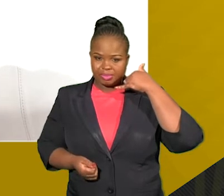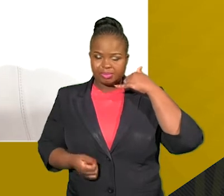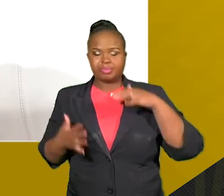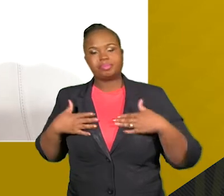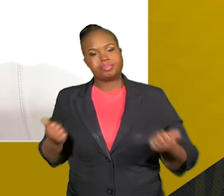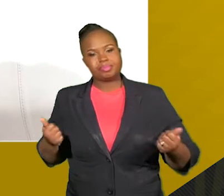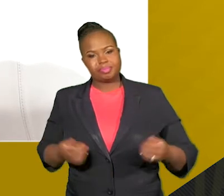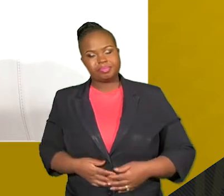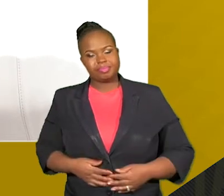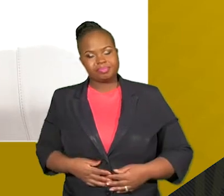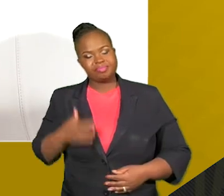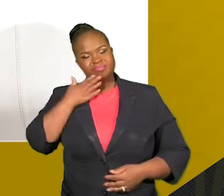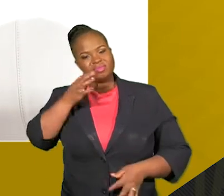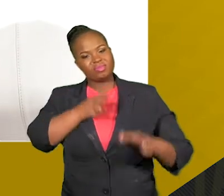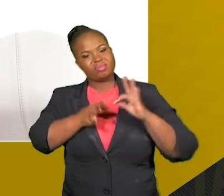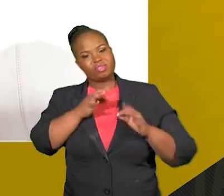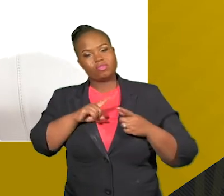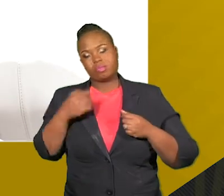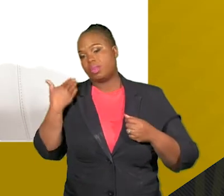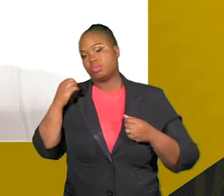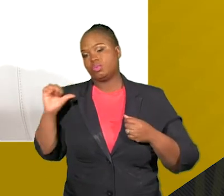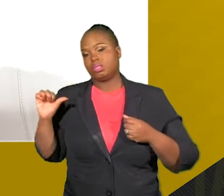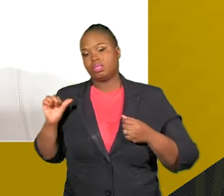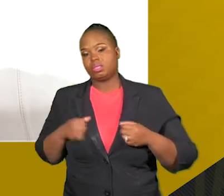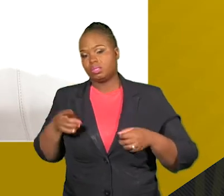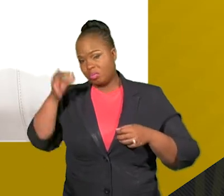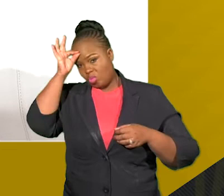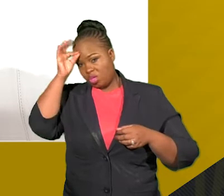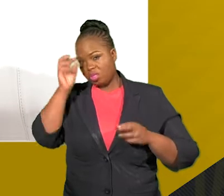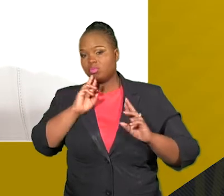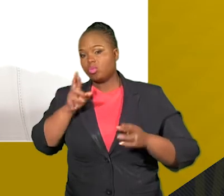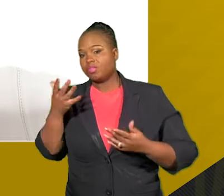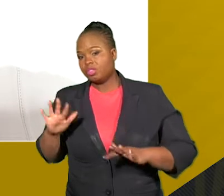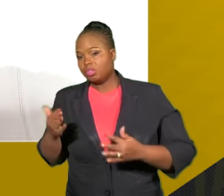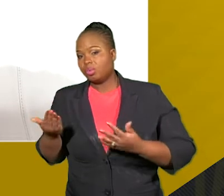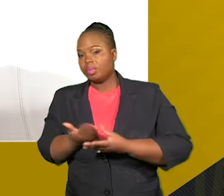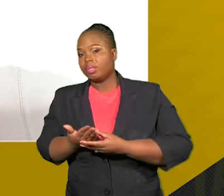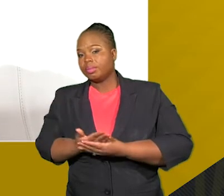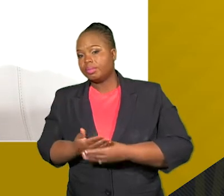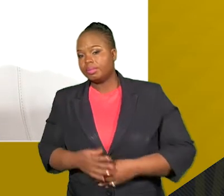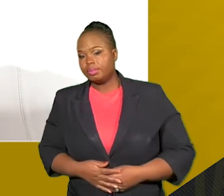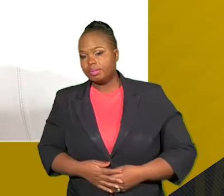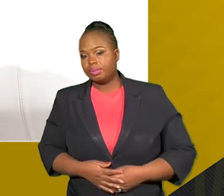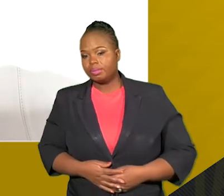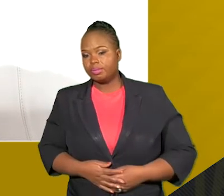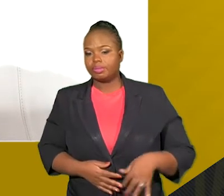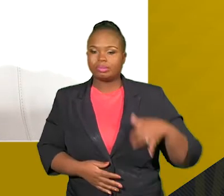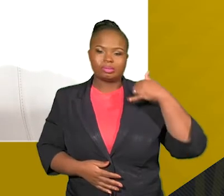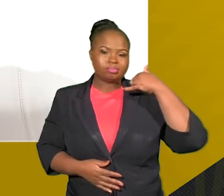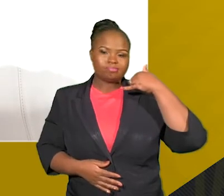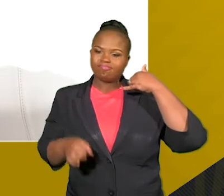Rona mama. Our robot horror since last week, oh, no, I go my pony saying, oh, will I case?